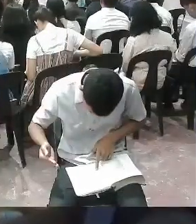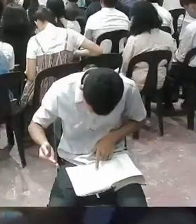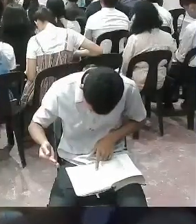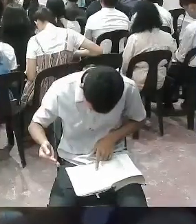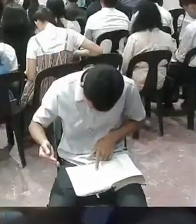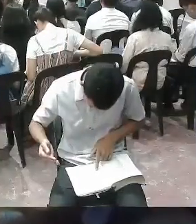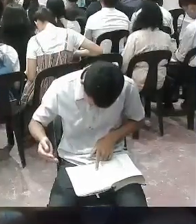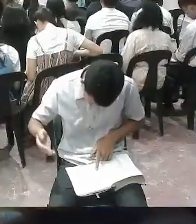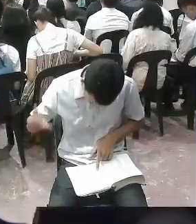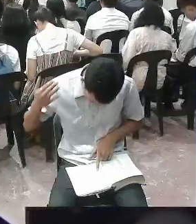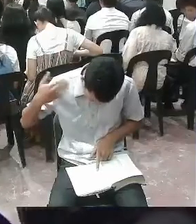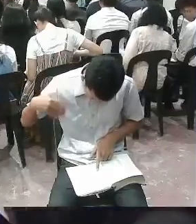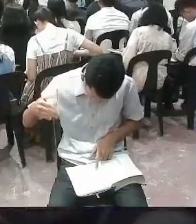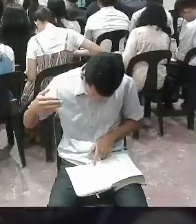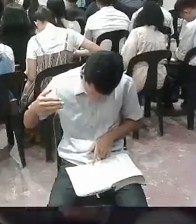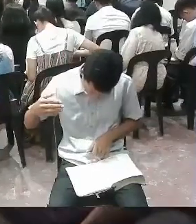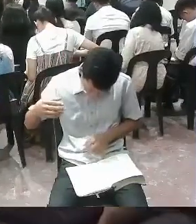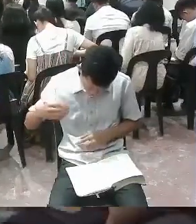are passed away.